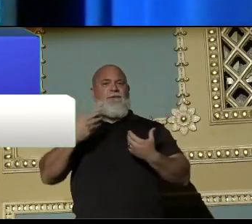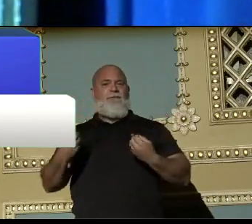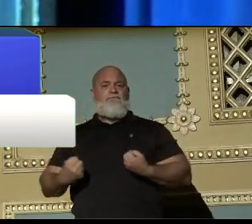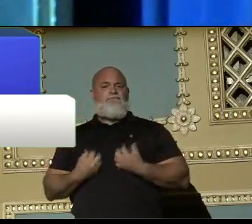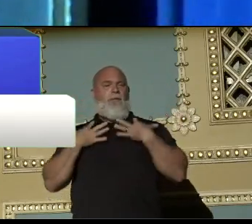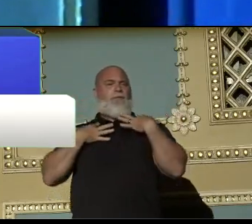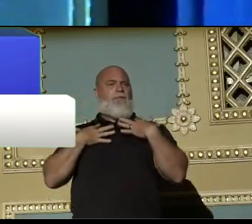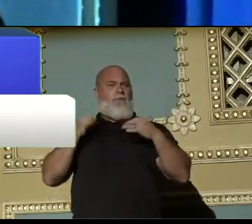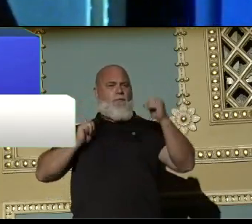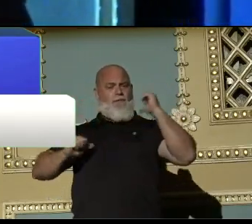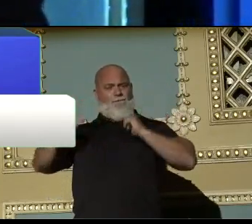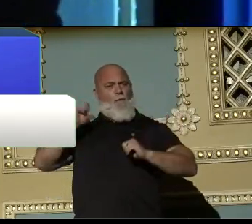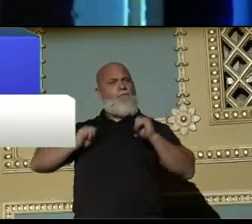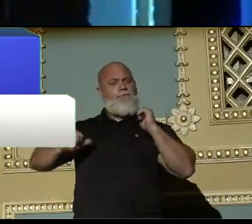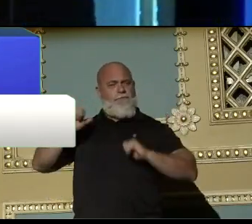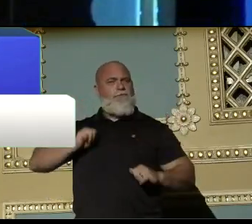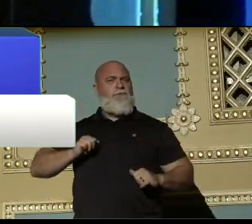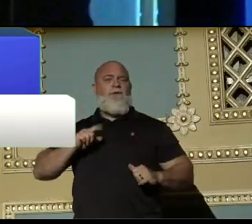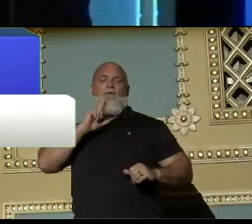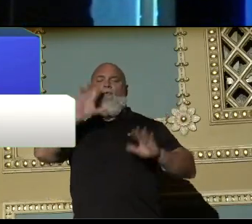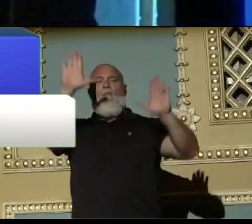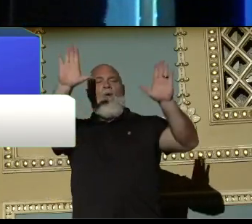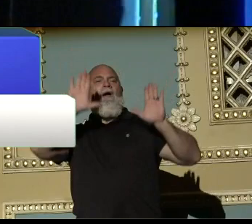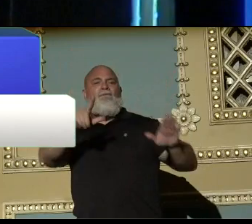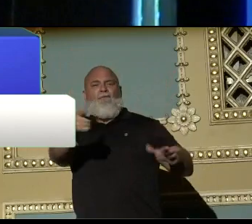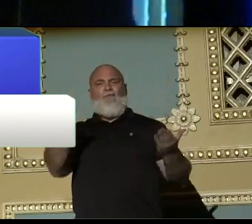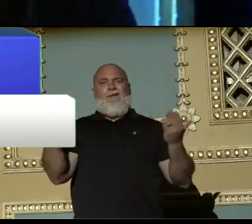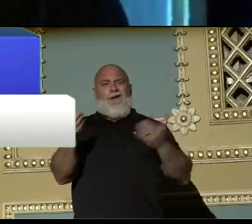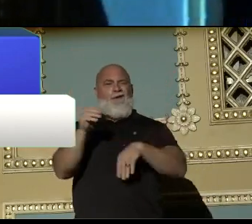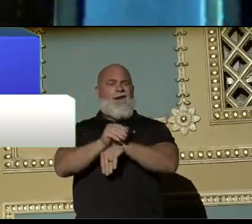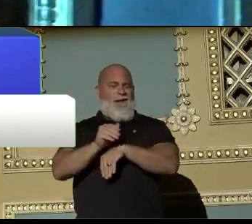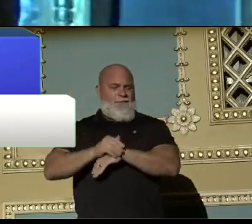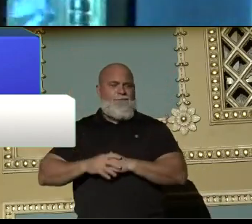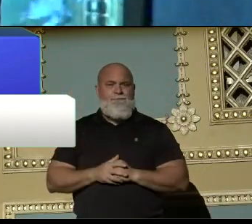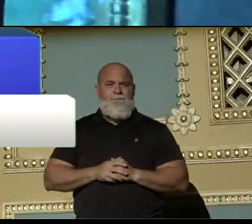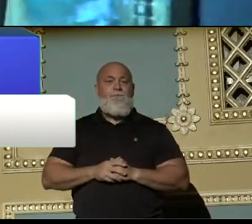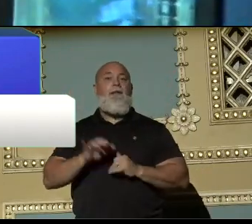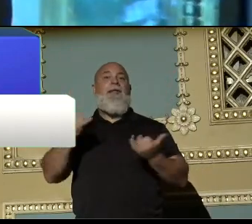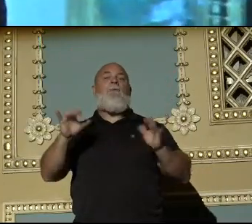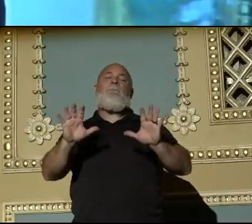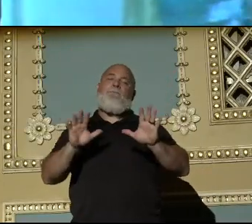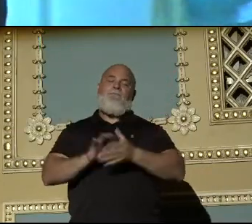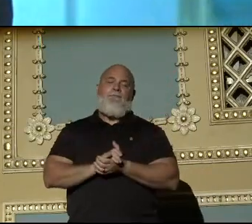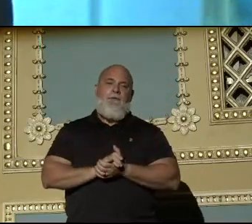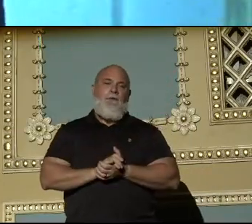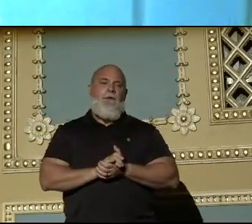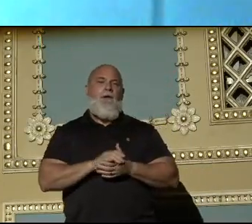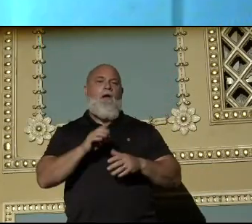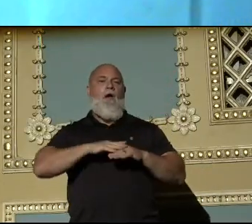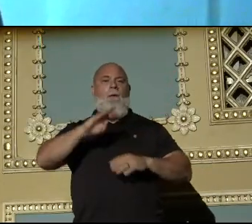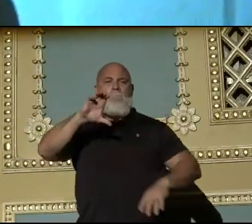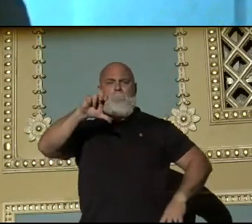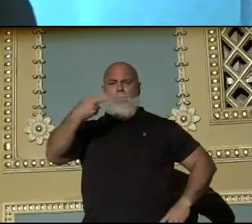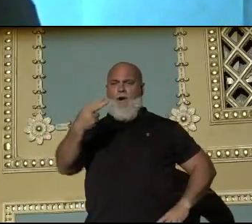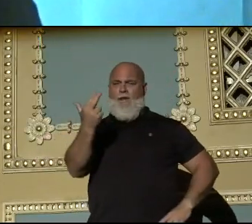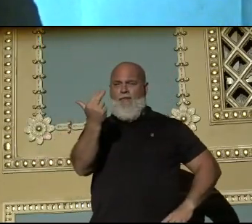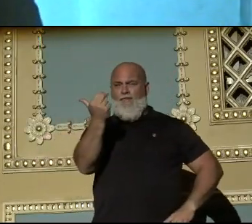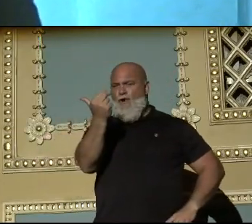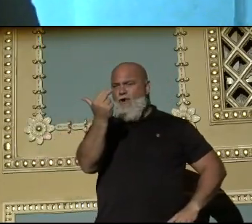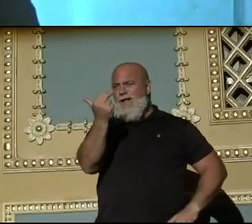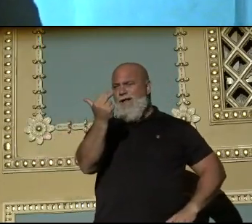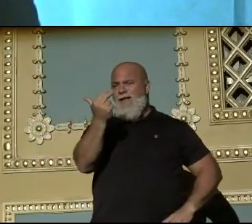energize performers. We're just so grateful that you're here. Now, on March